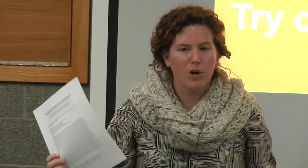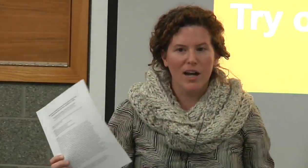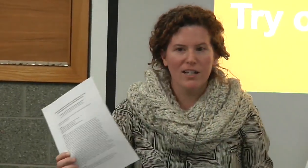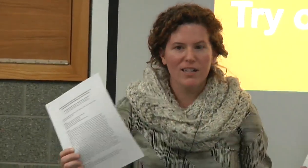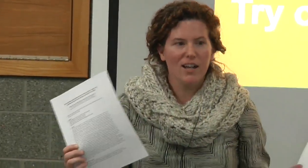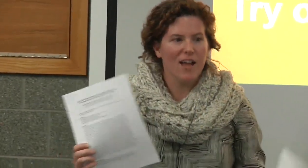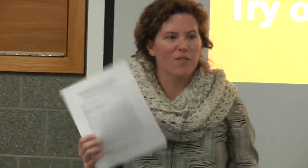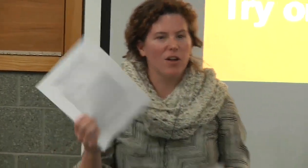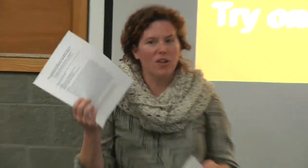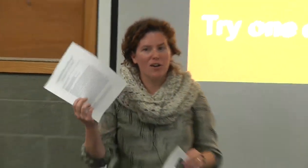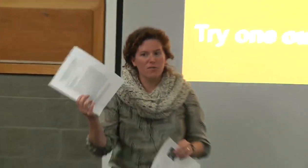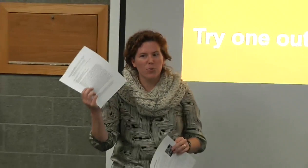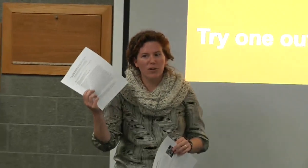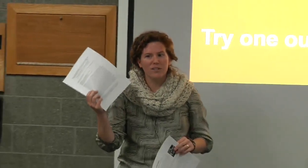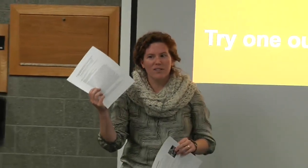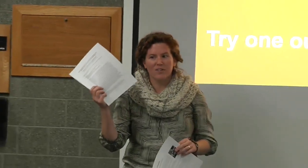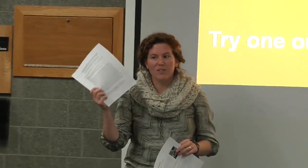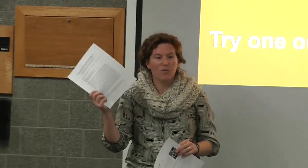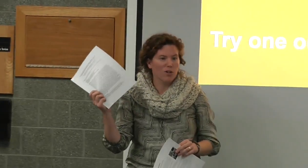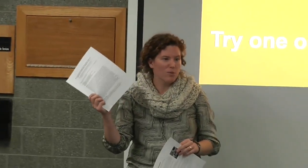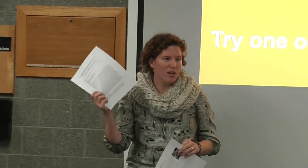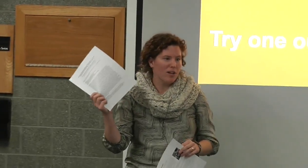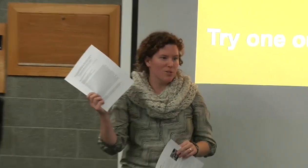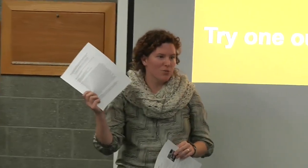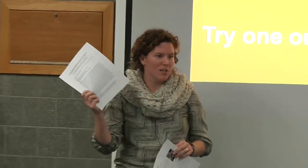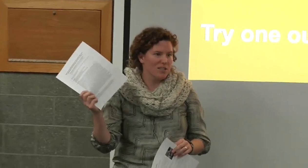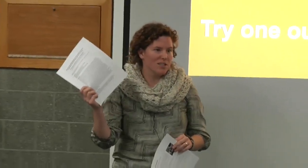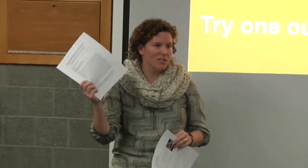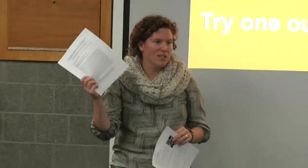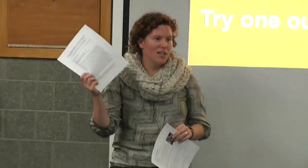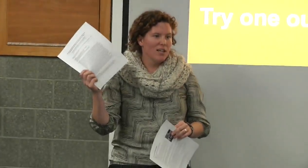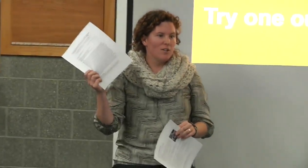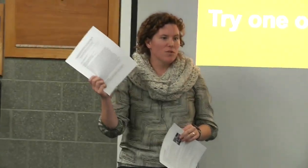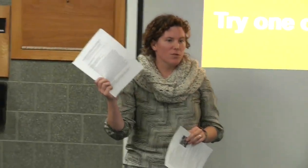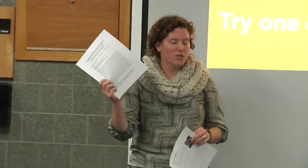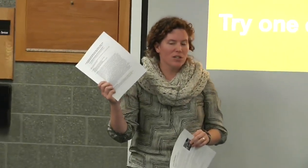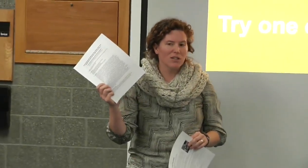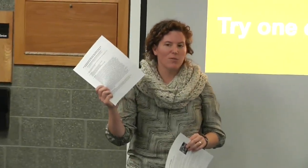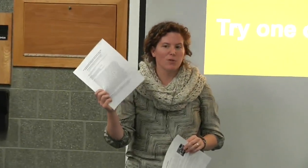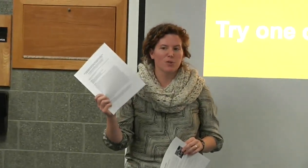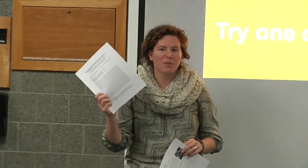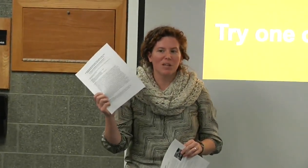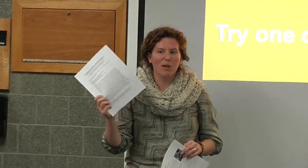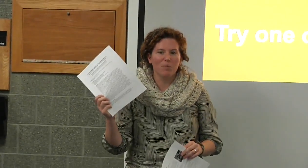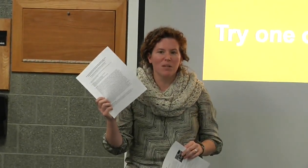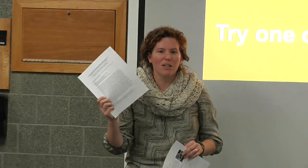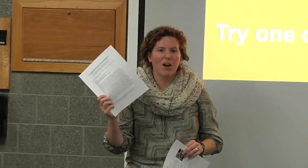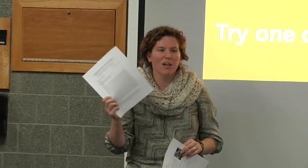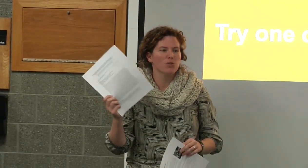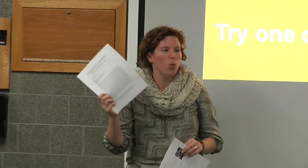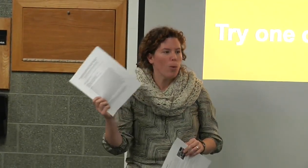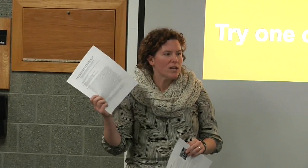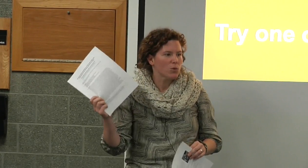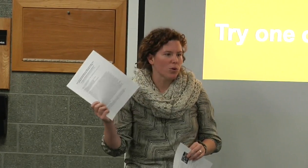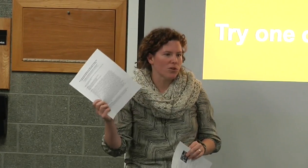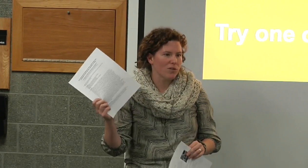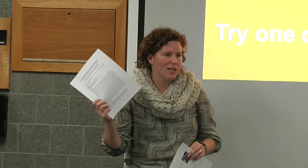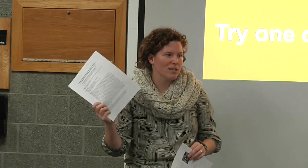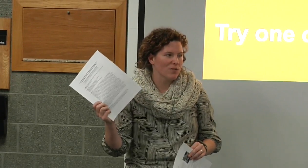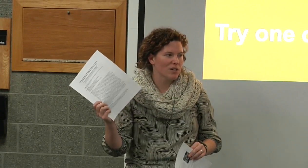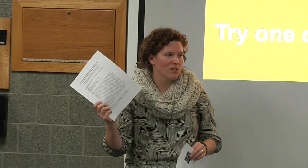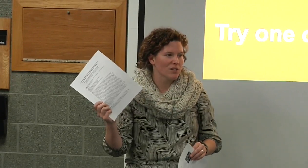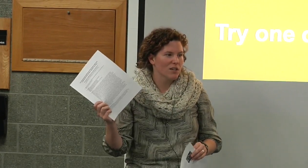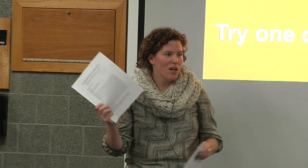wide variety, and a lot of the ones, these have also been classroom tested at university levels, but they might be, here's a week's worth